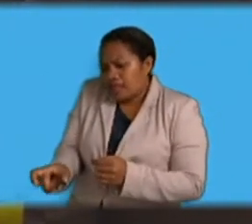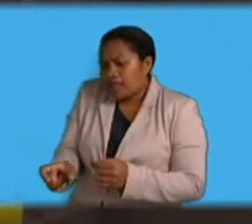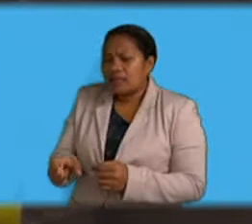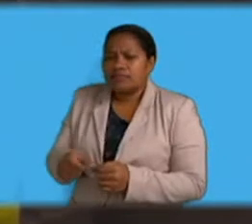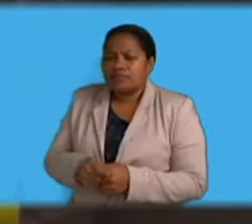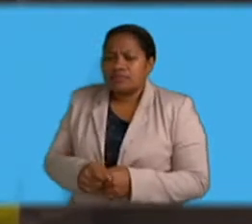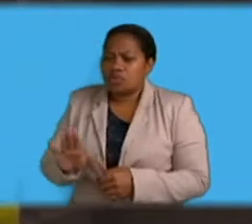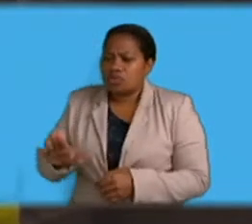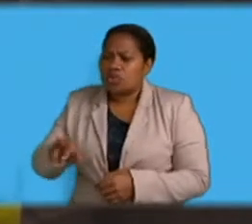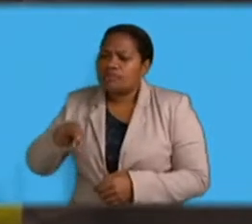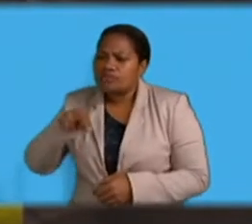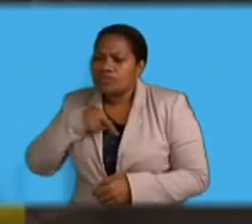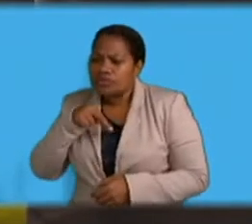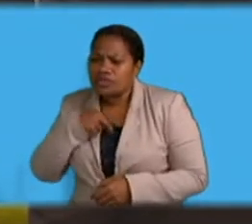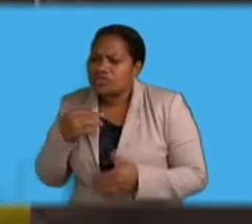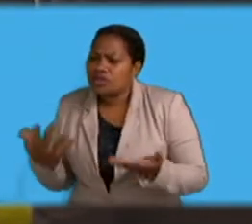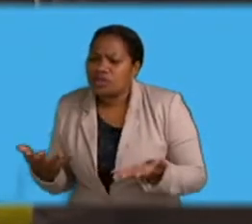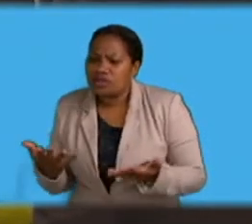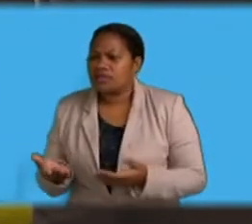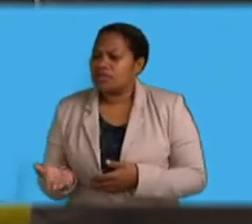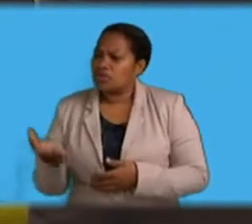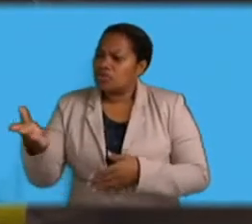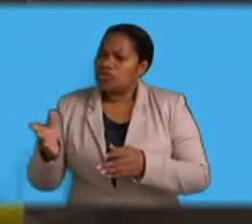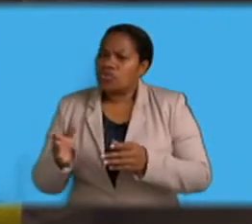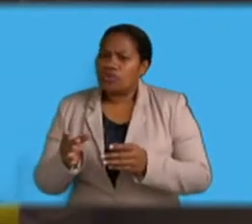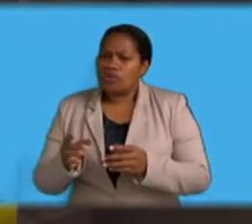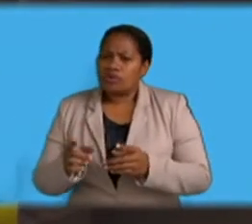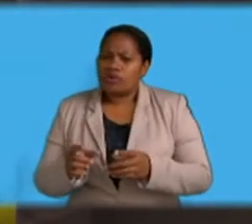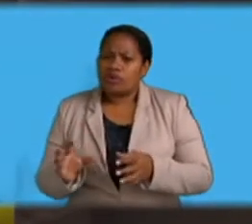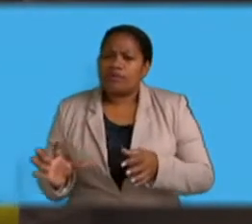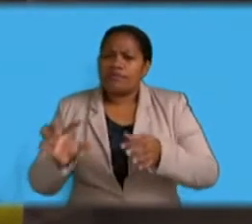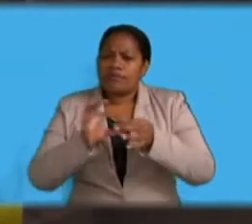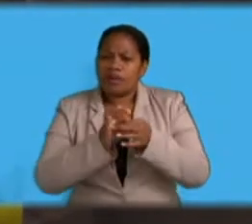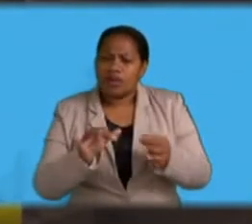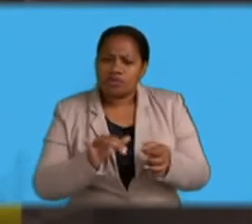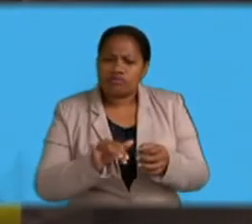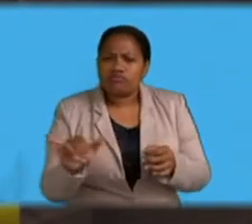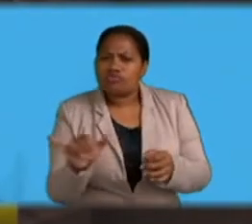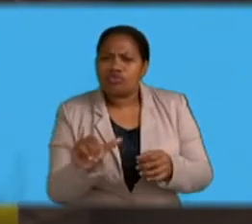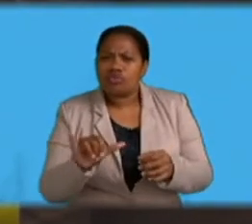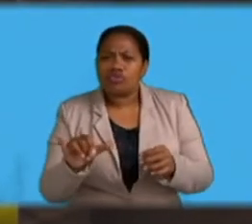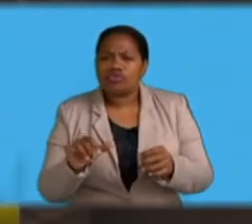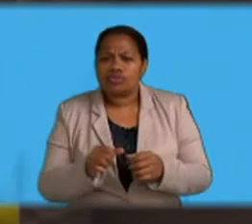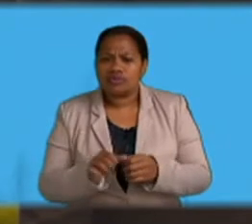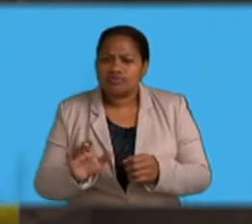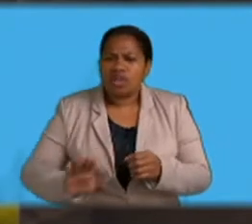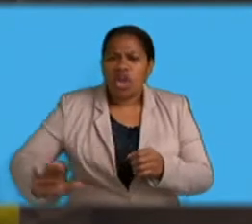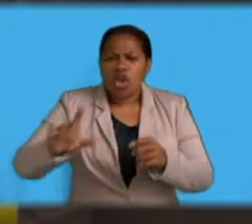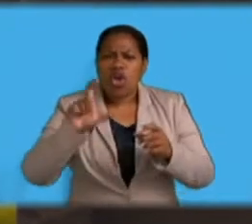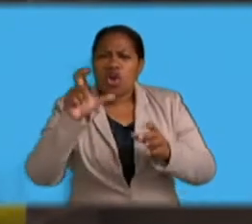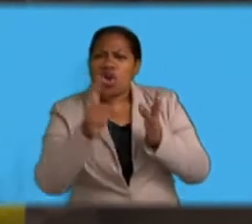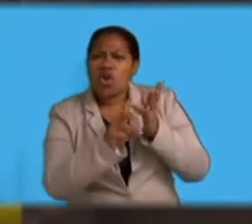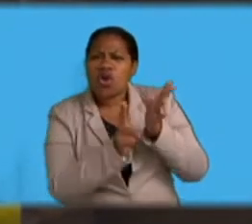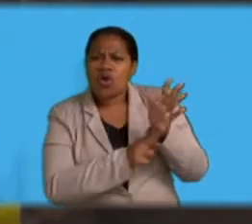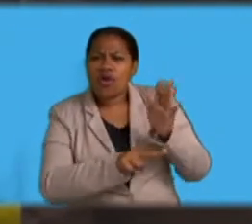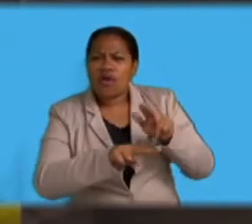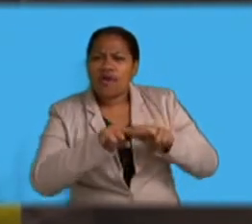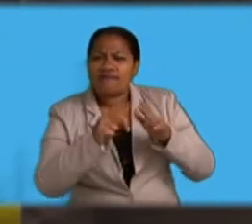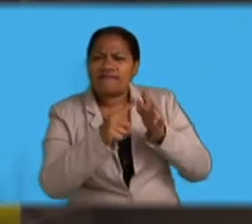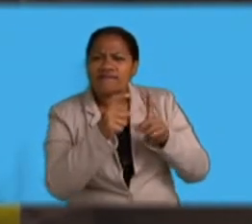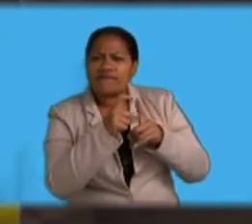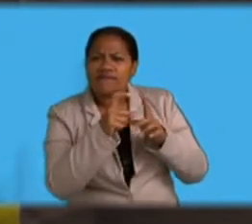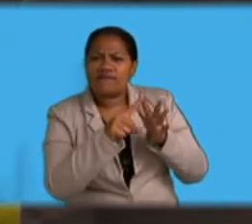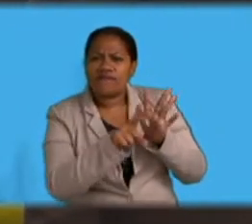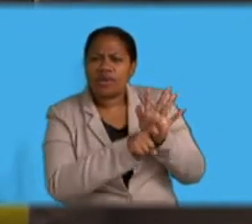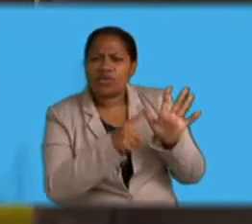denomination, whether you belong to Tovata, Kumbuna, Bure Basanga, all of these things were happening. Of course it was happening, don't deny it.